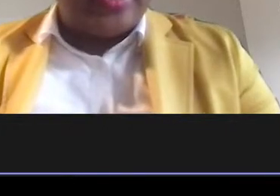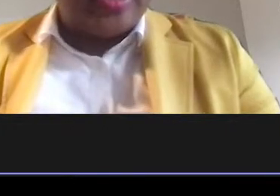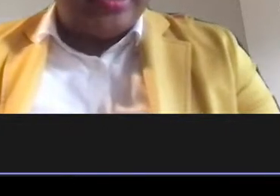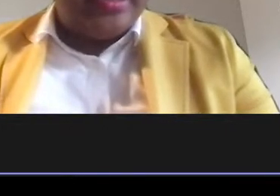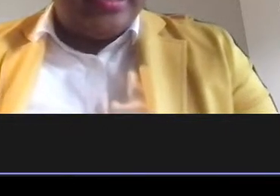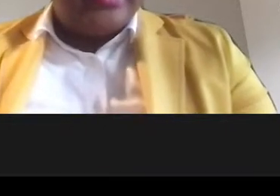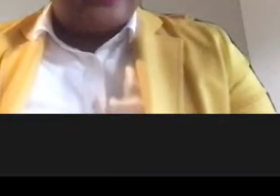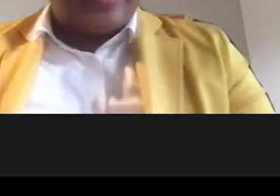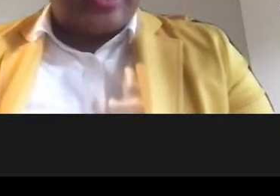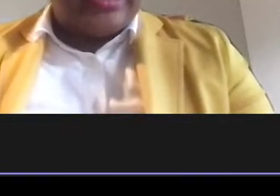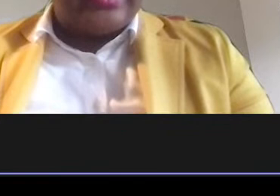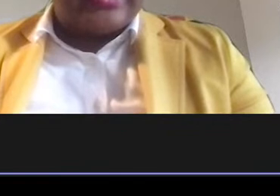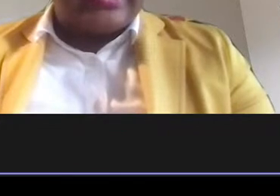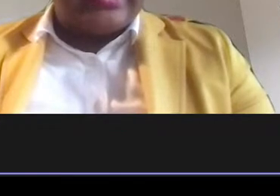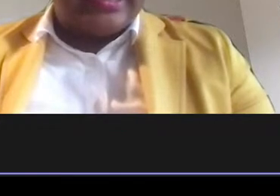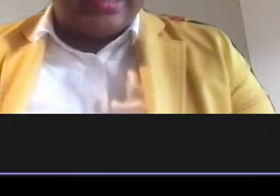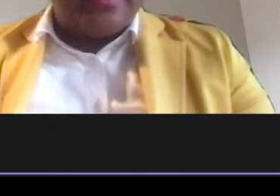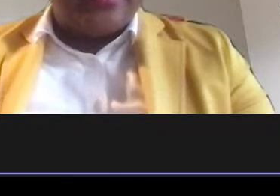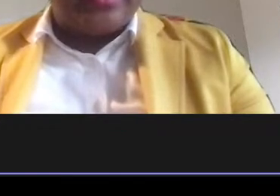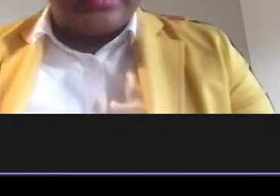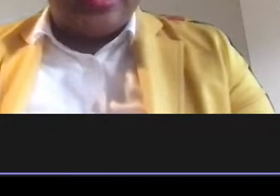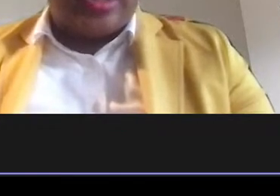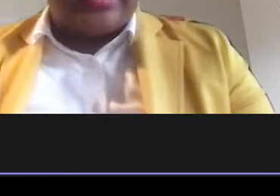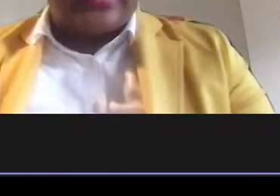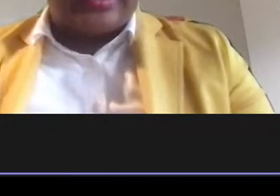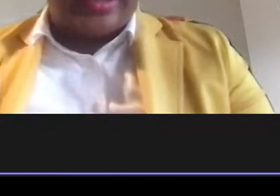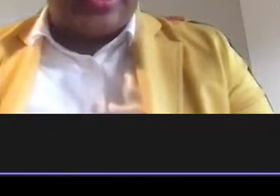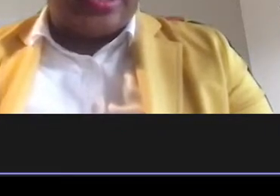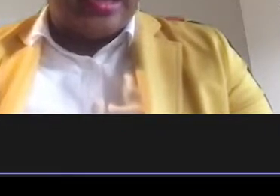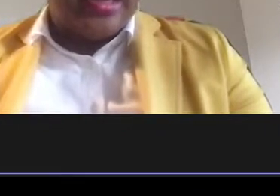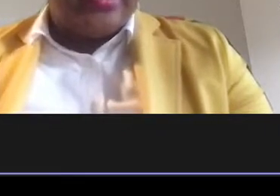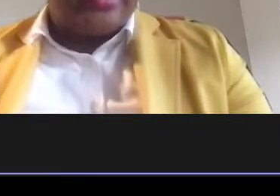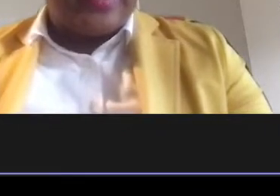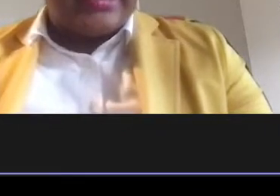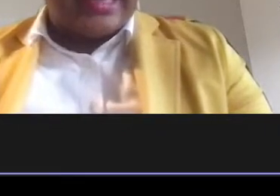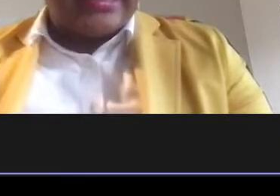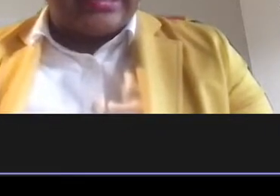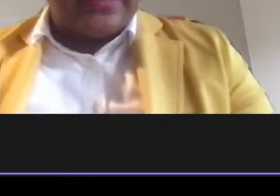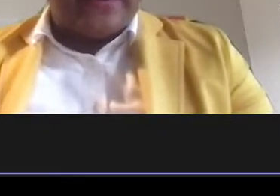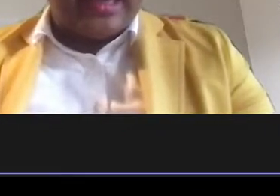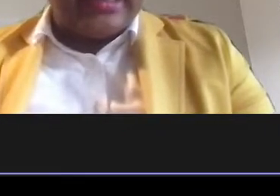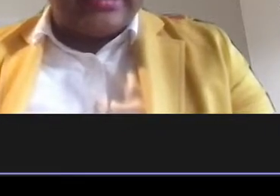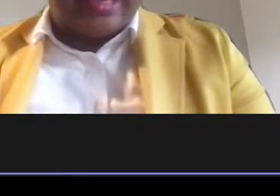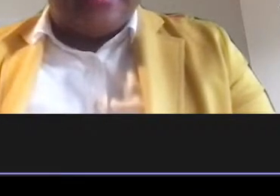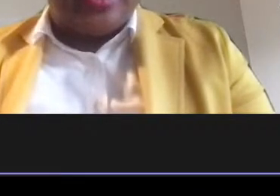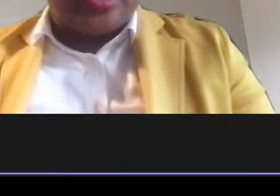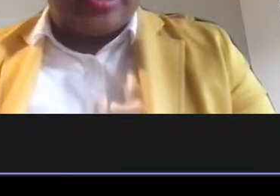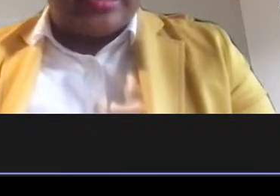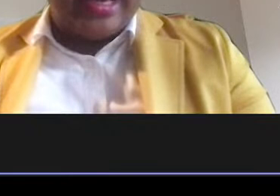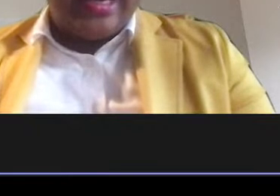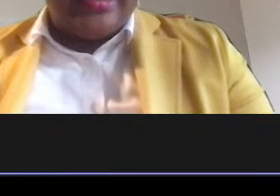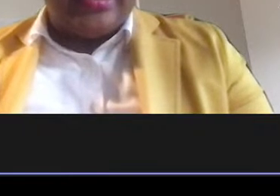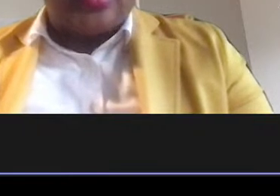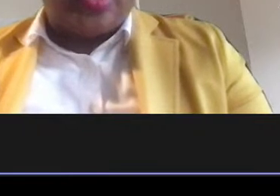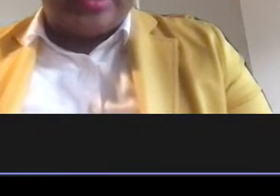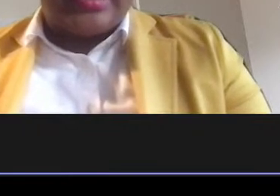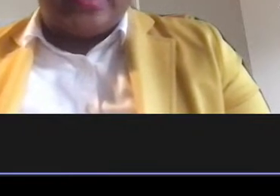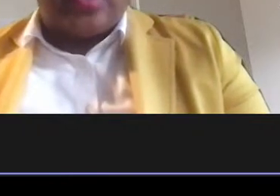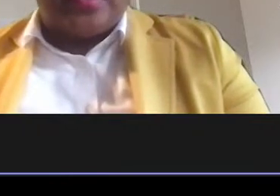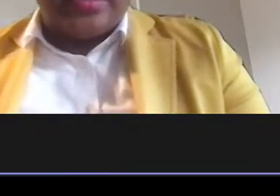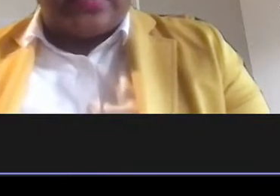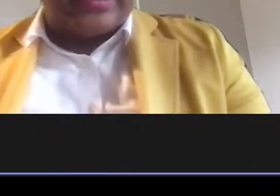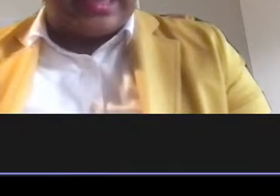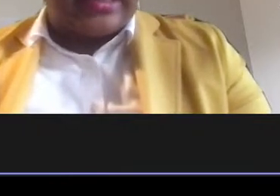kusukela manje. Spatial injustice and urban residential segregation represent significant dimensions in the